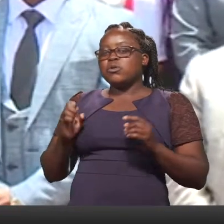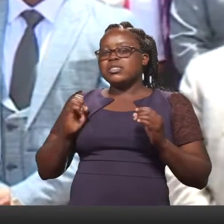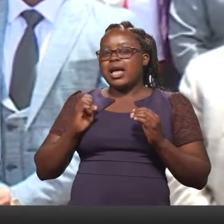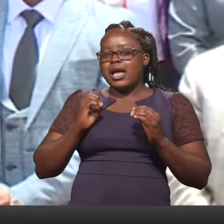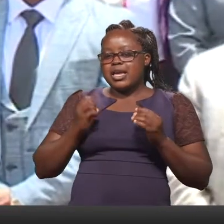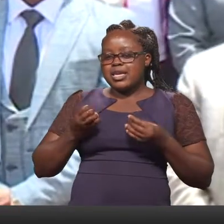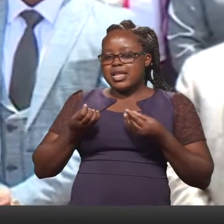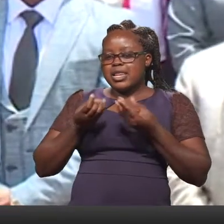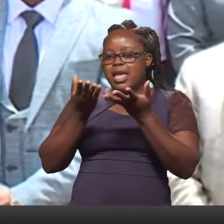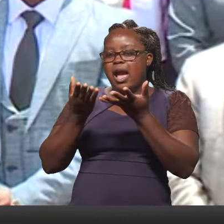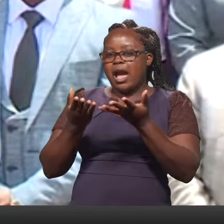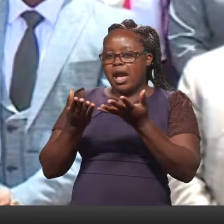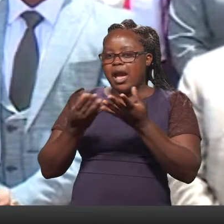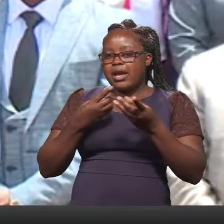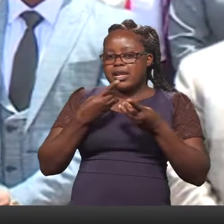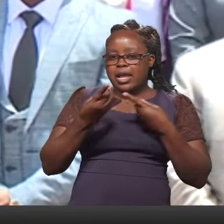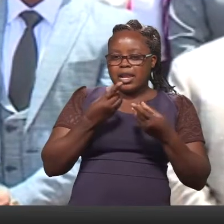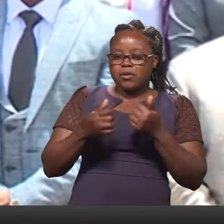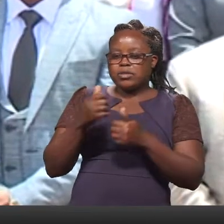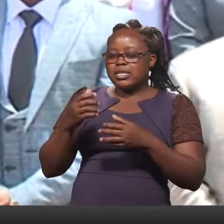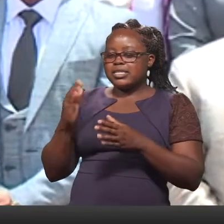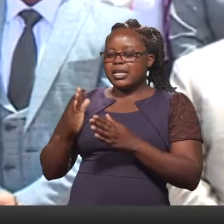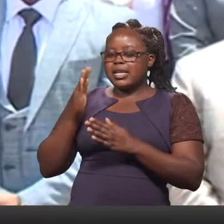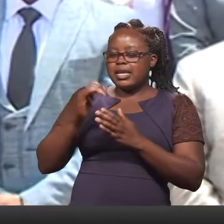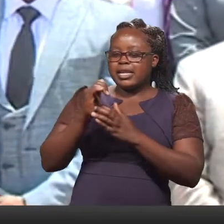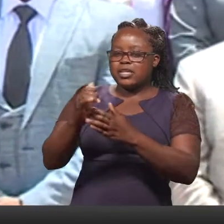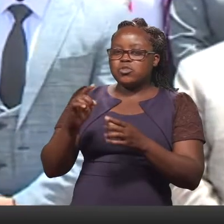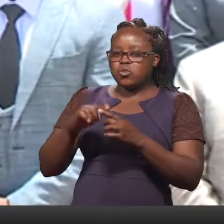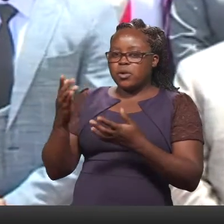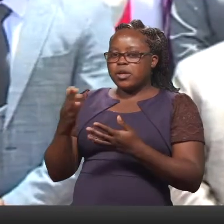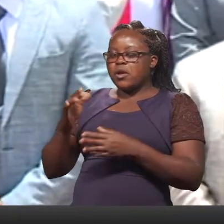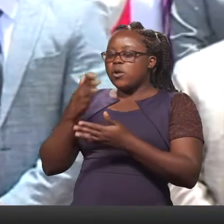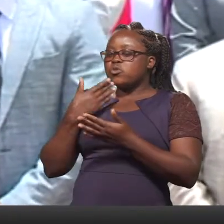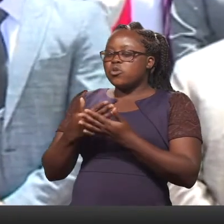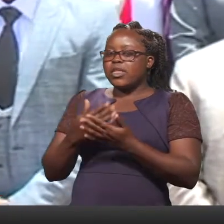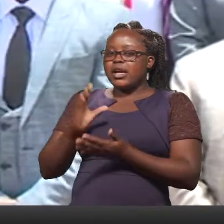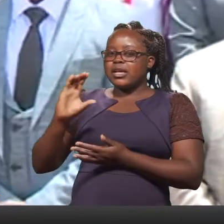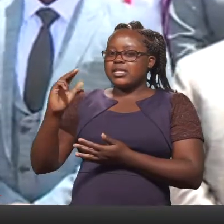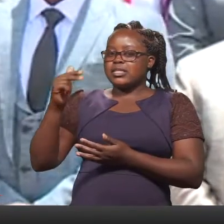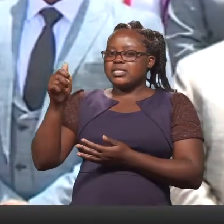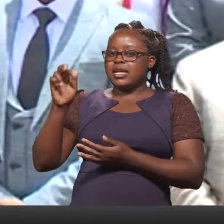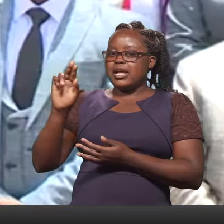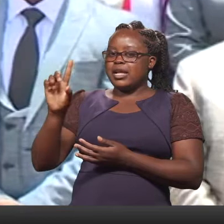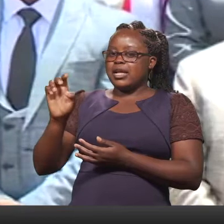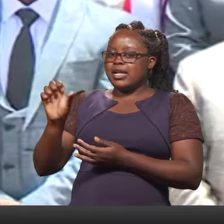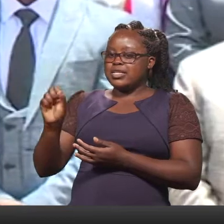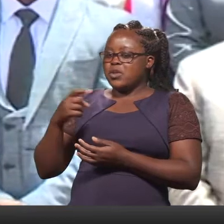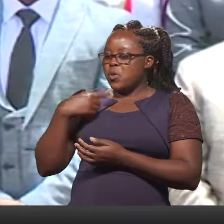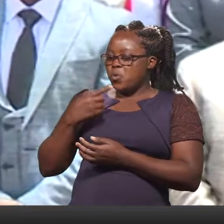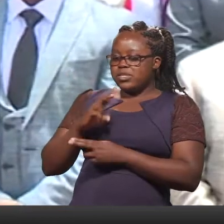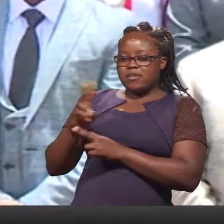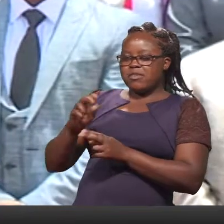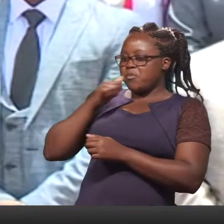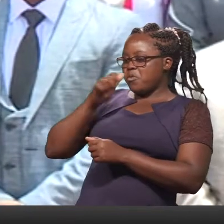it was clear dialogue that has led us to where we are. So I want to thank Charles Matoke. He's